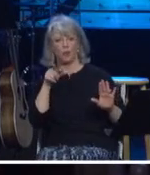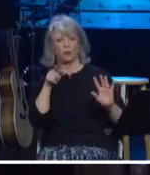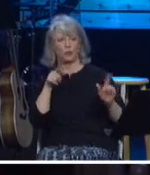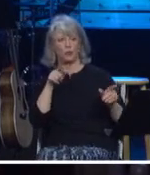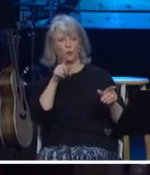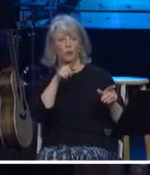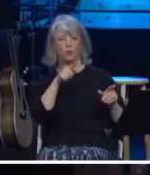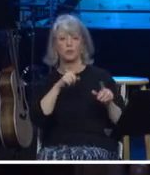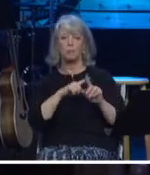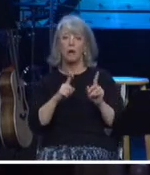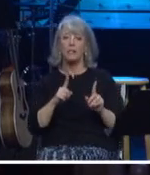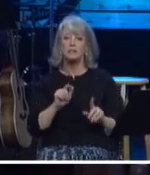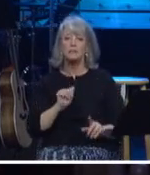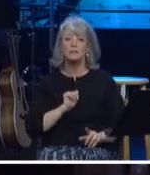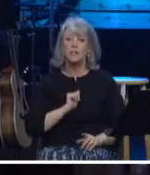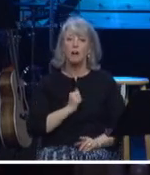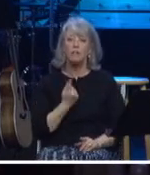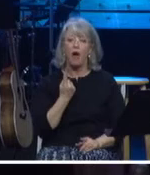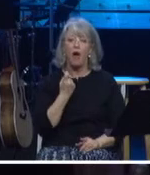Ask this question of yourself.